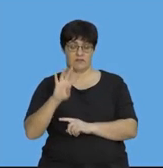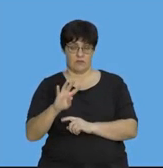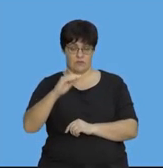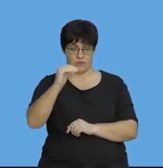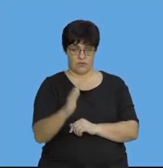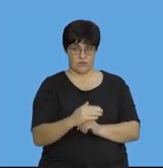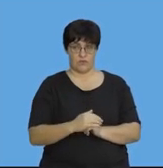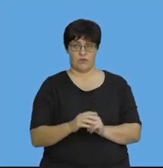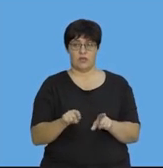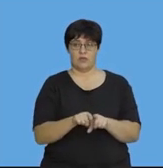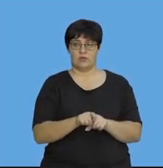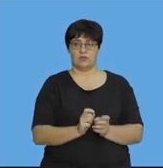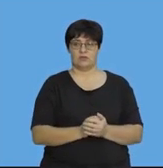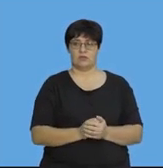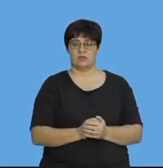4.